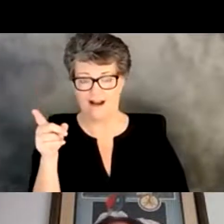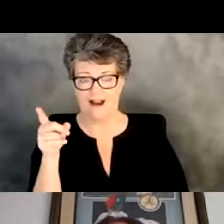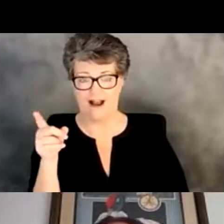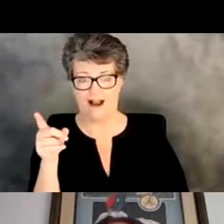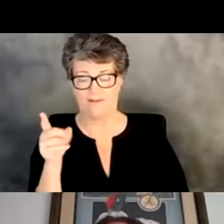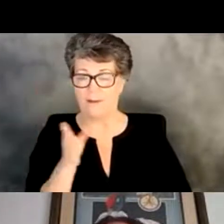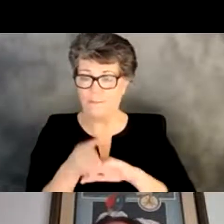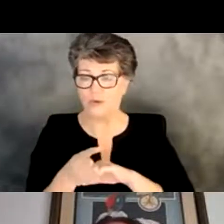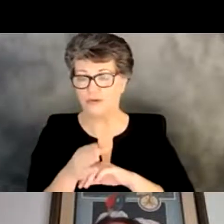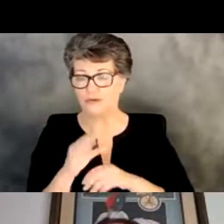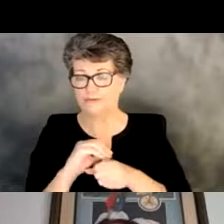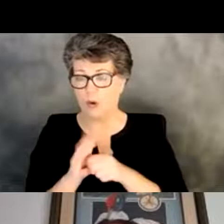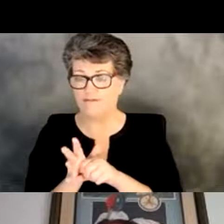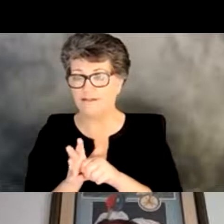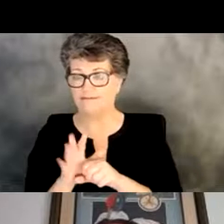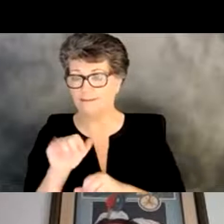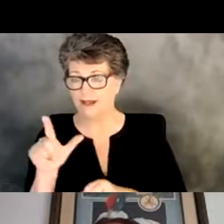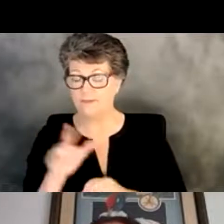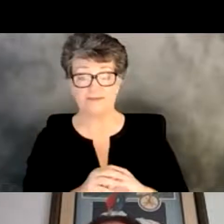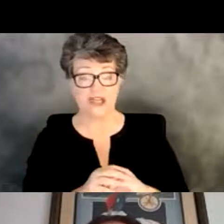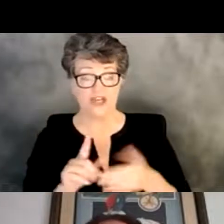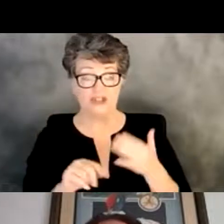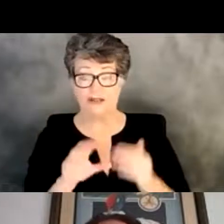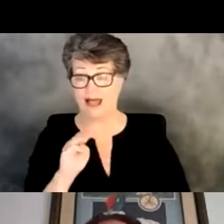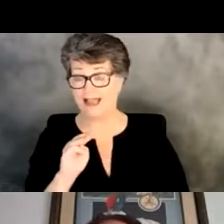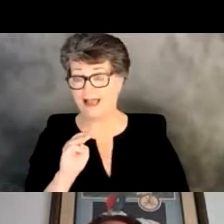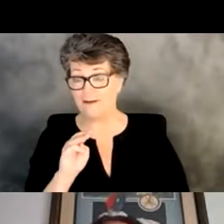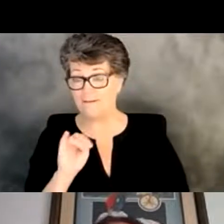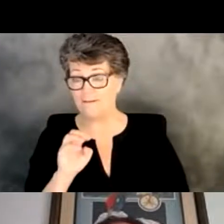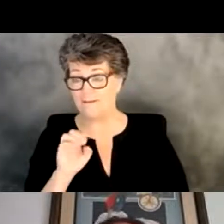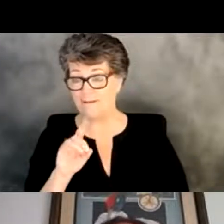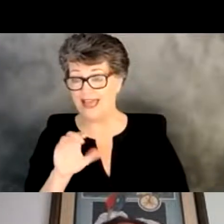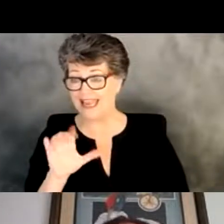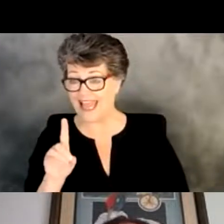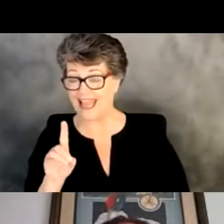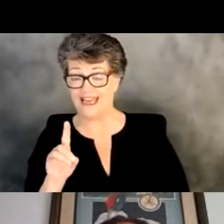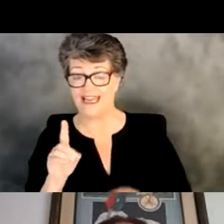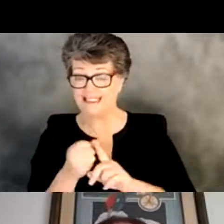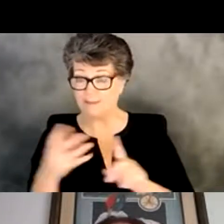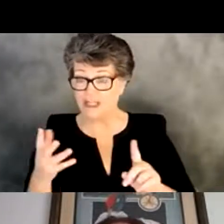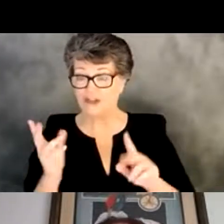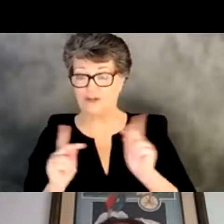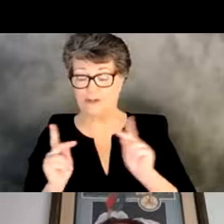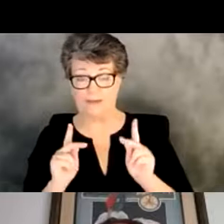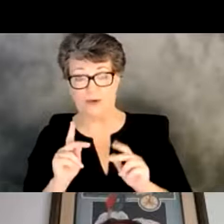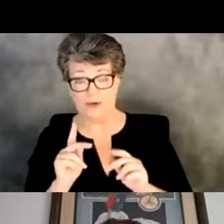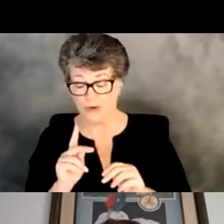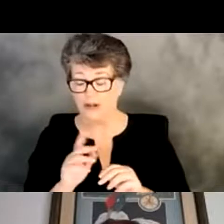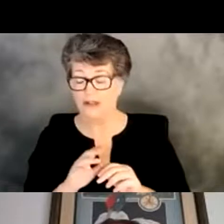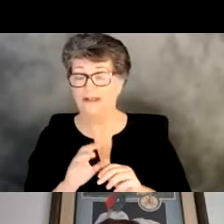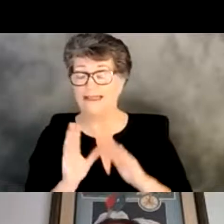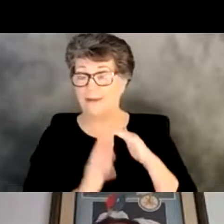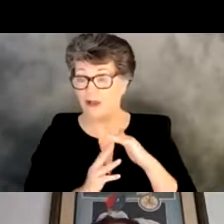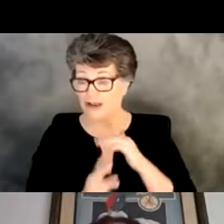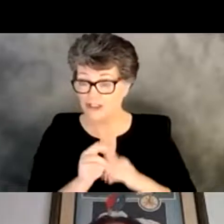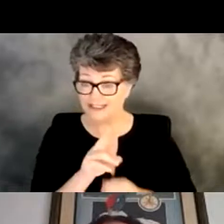post-COVID bills. So items such as the Medicaid expansion to persons 50 and older, regardless of immigration status, eventual